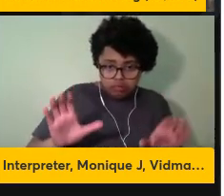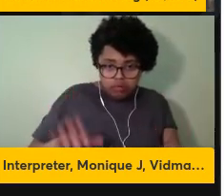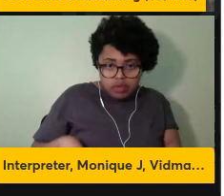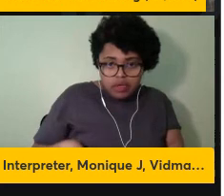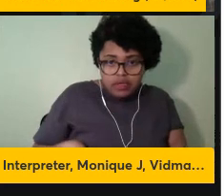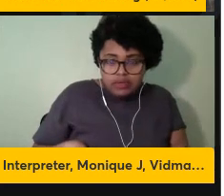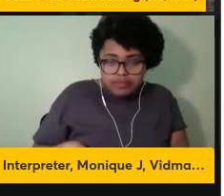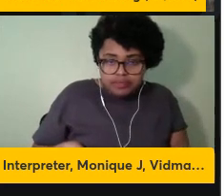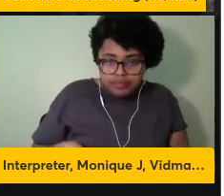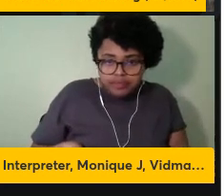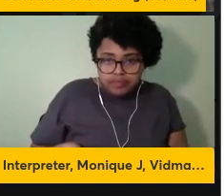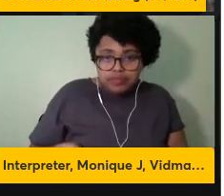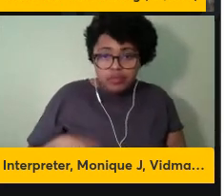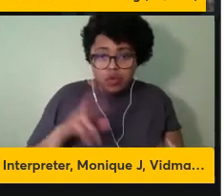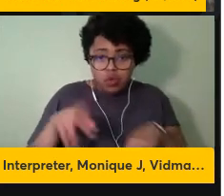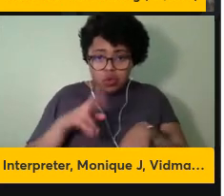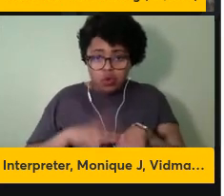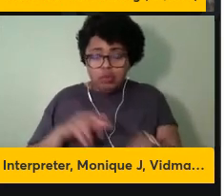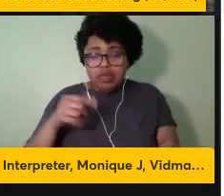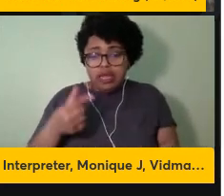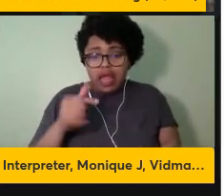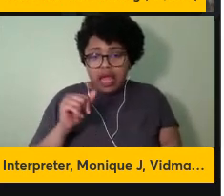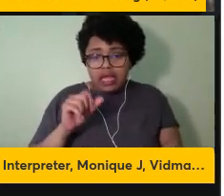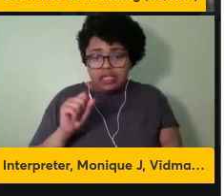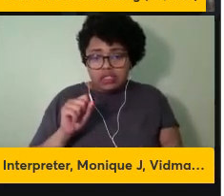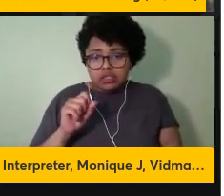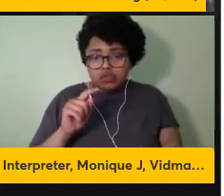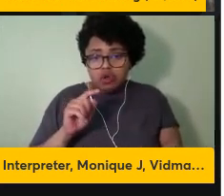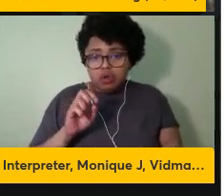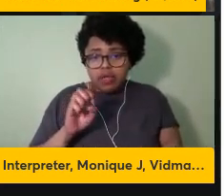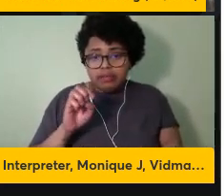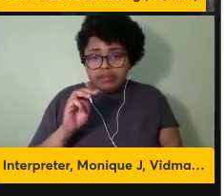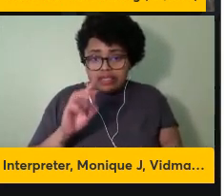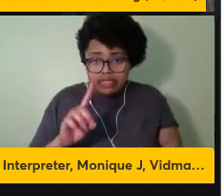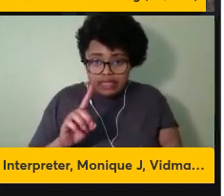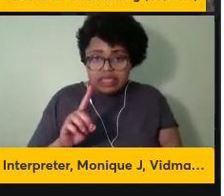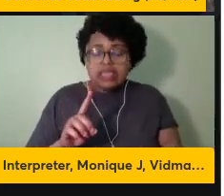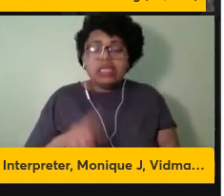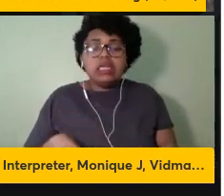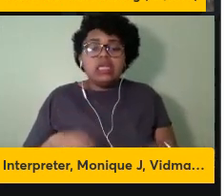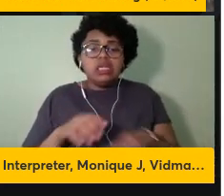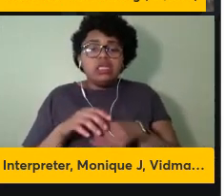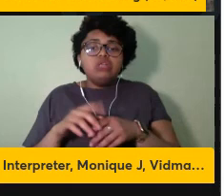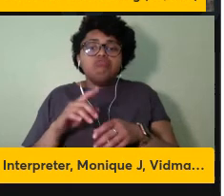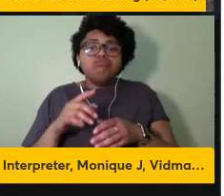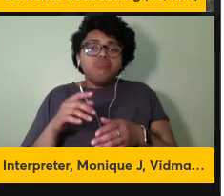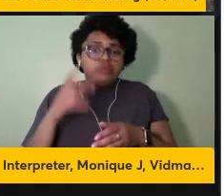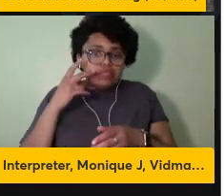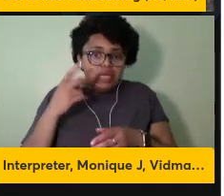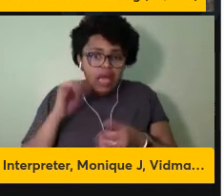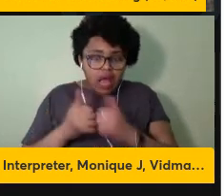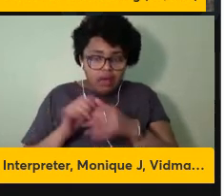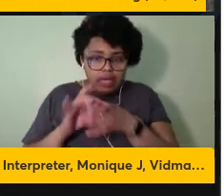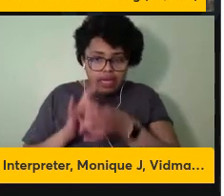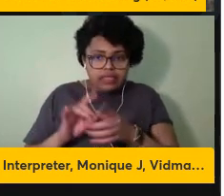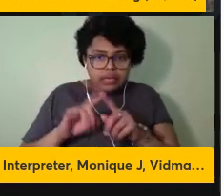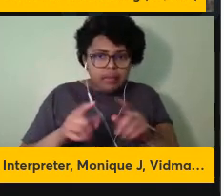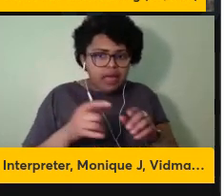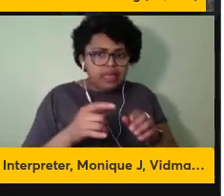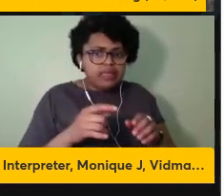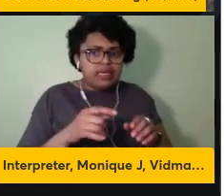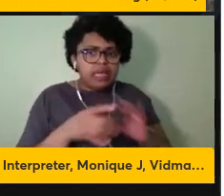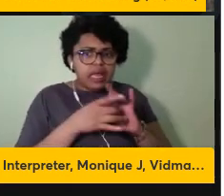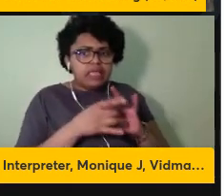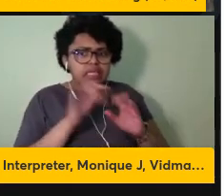C terminus of gastromin D is inhibitory and it represses the N terminus. But once caspase-1 cleaves gastromin D, that N terminus